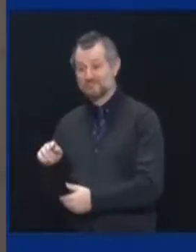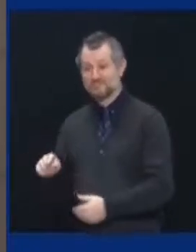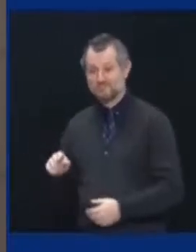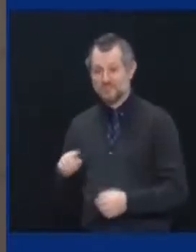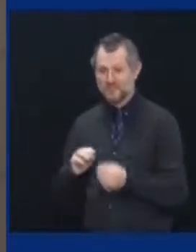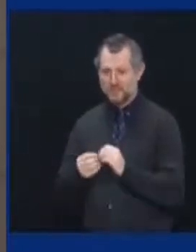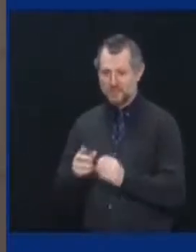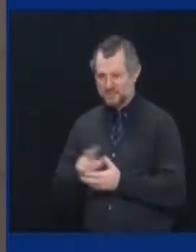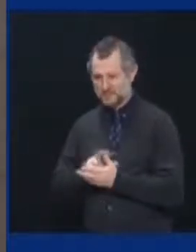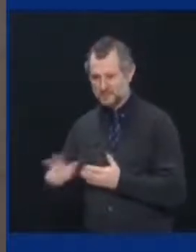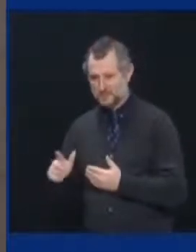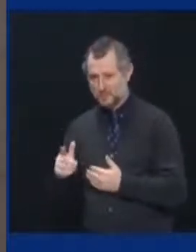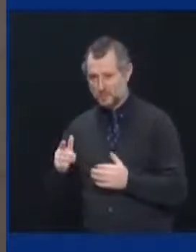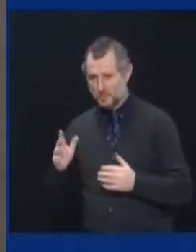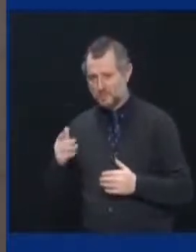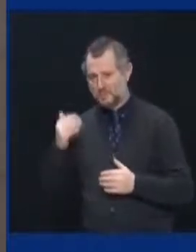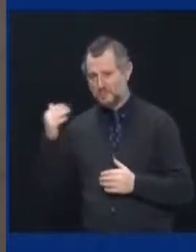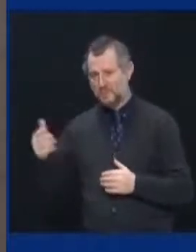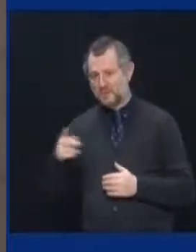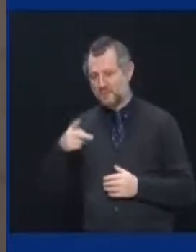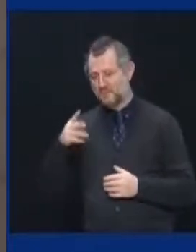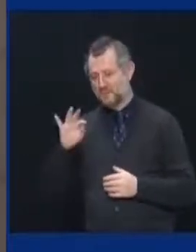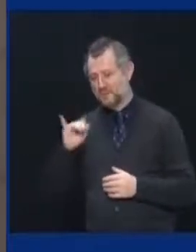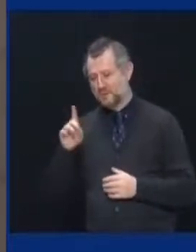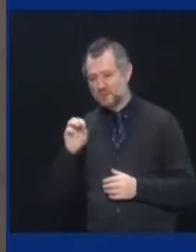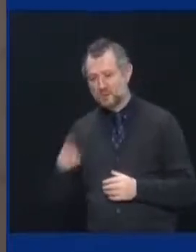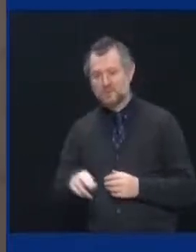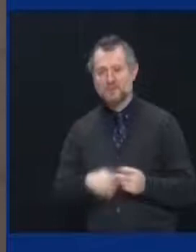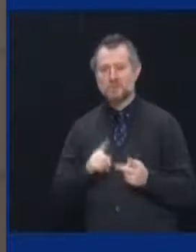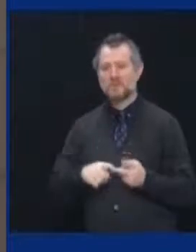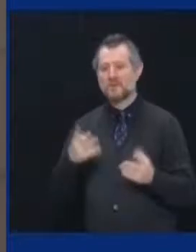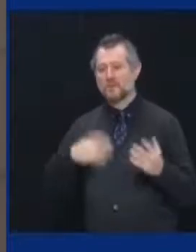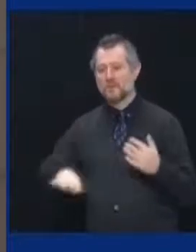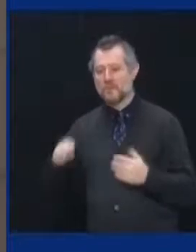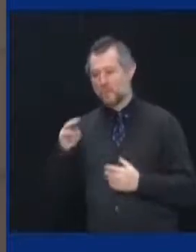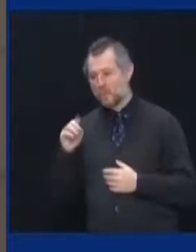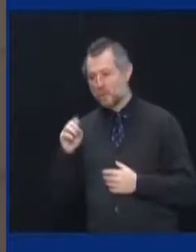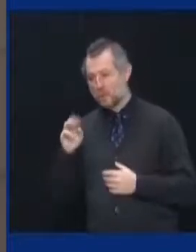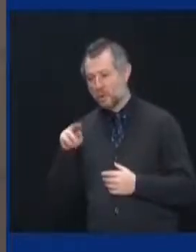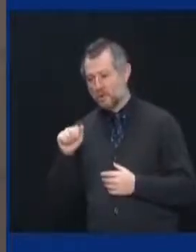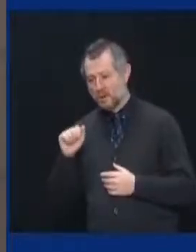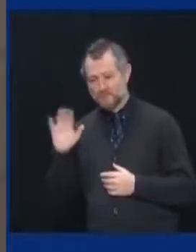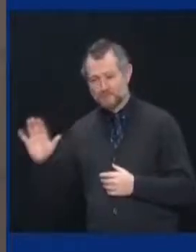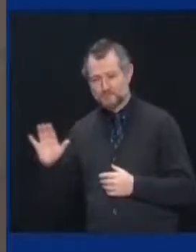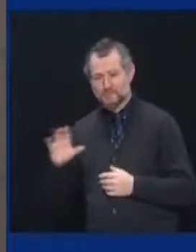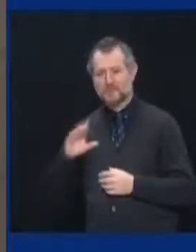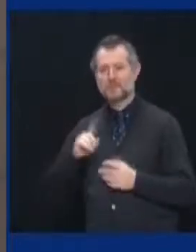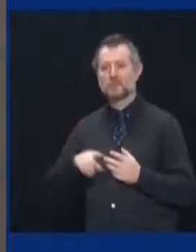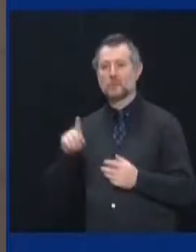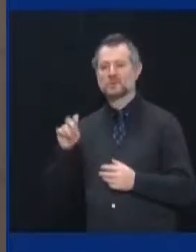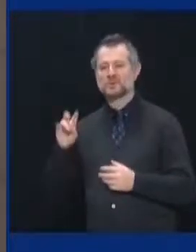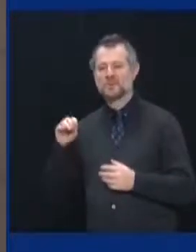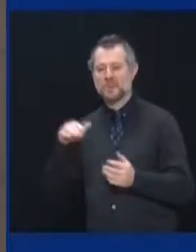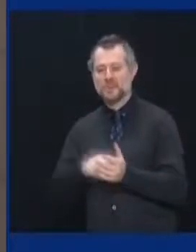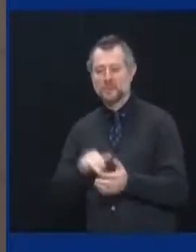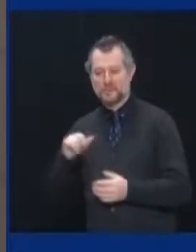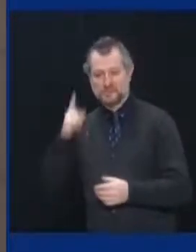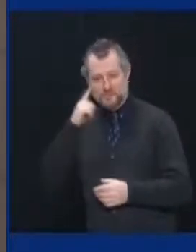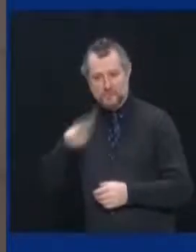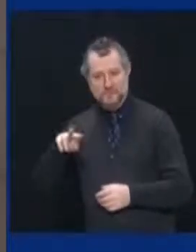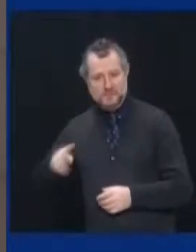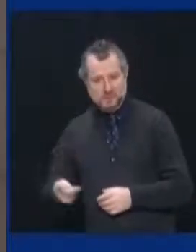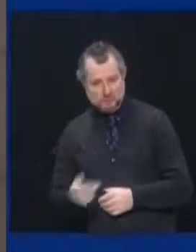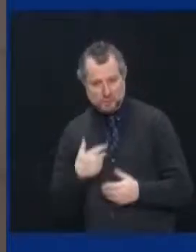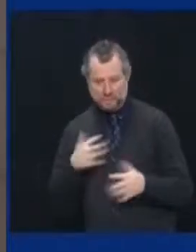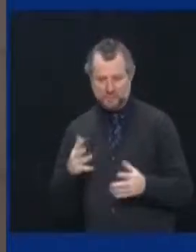weeks later for Pfizer and then 4 weeks later for Moderna. The 170,000 second doses have been